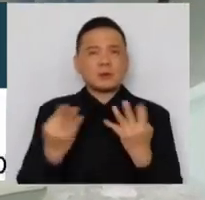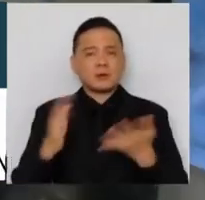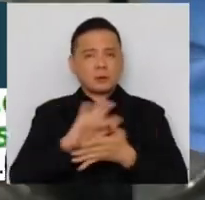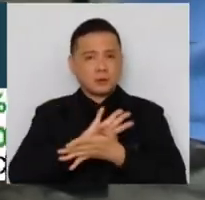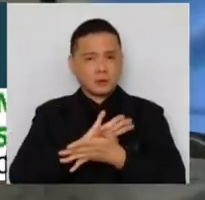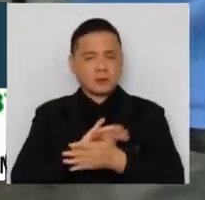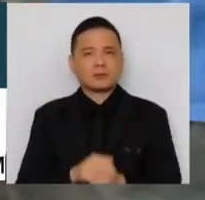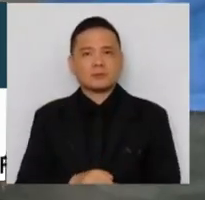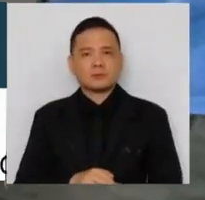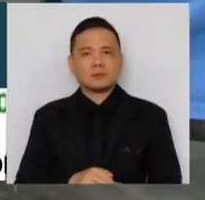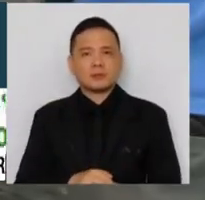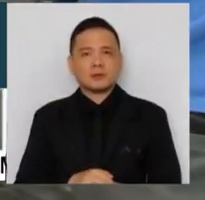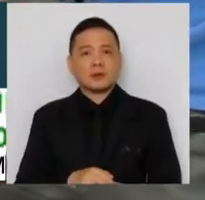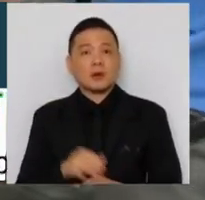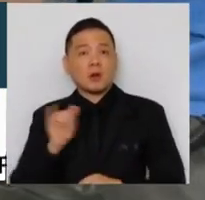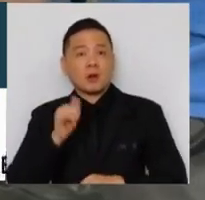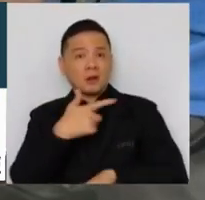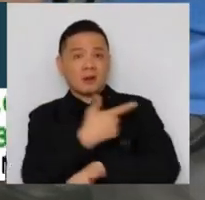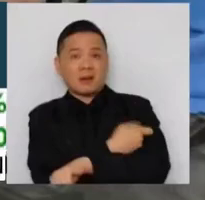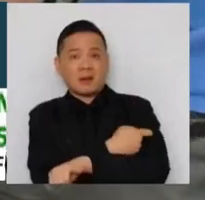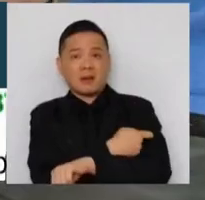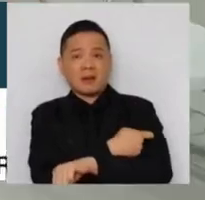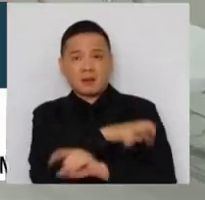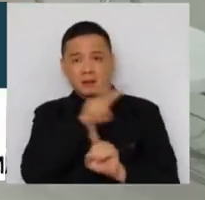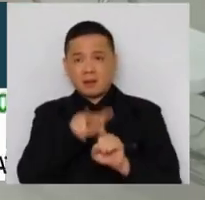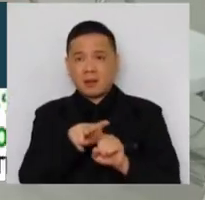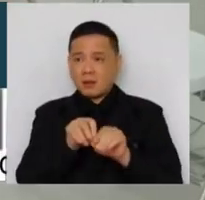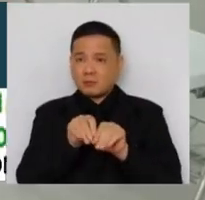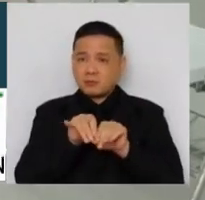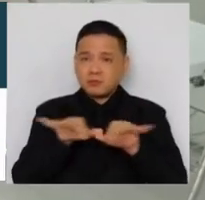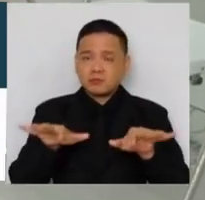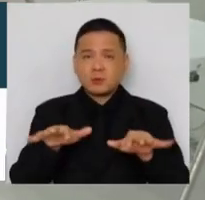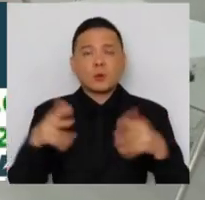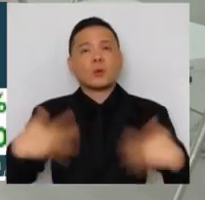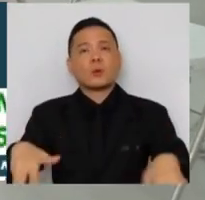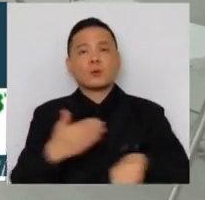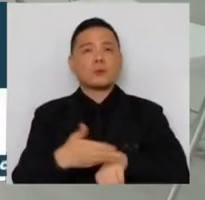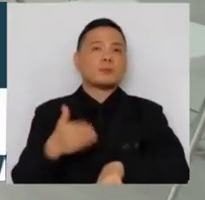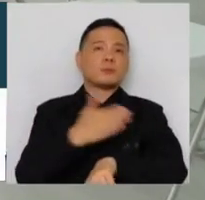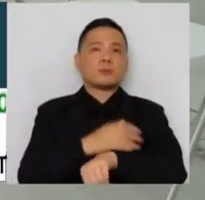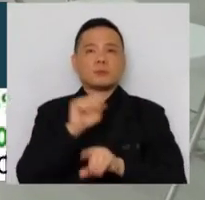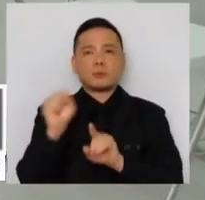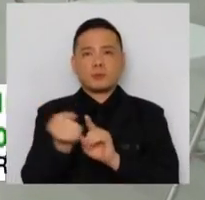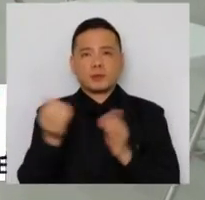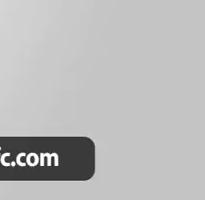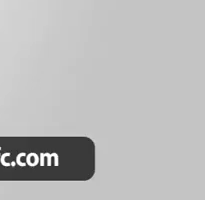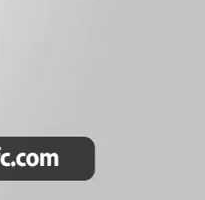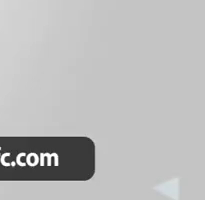credits the ramped up vaccination drive for the easing of the restrictions in Metro Manila.